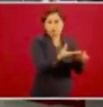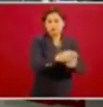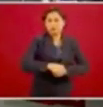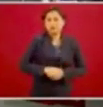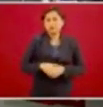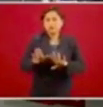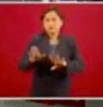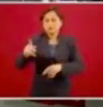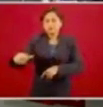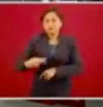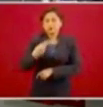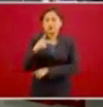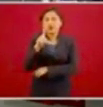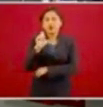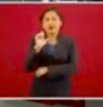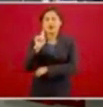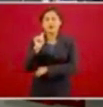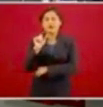Talking about the lethality,